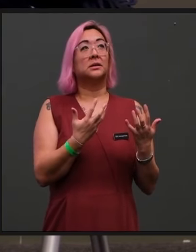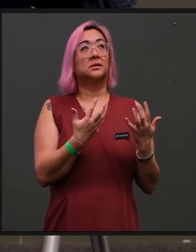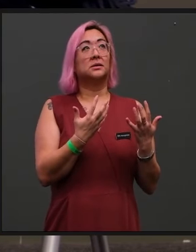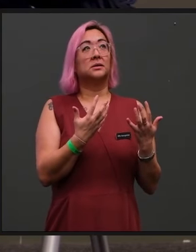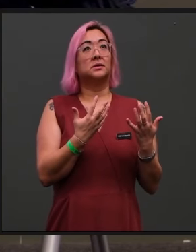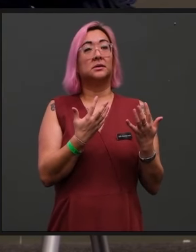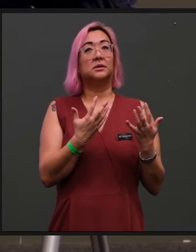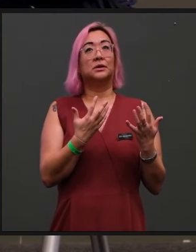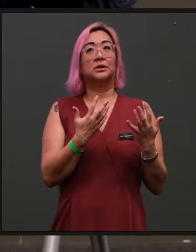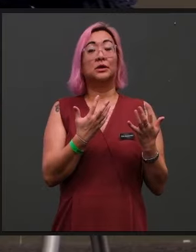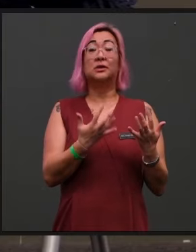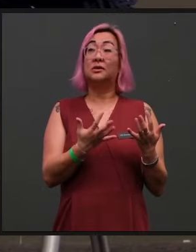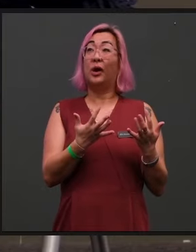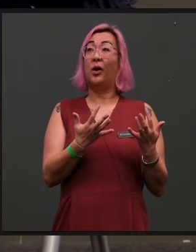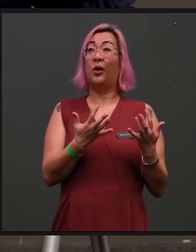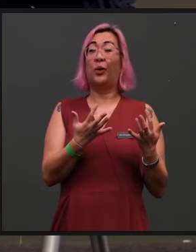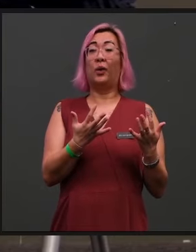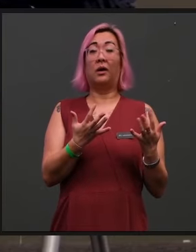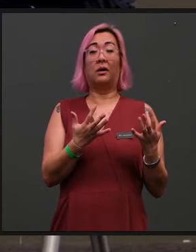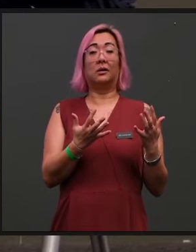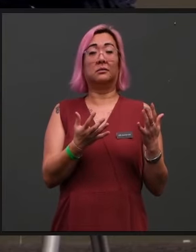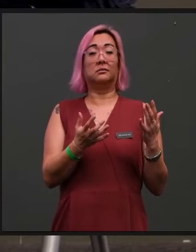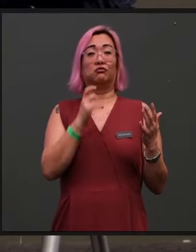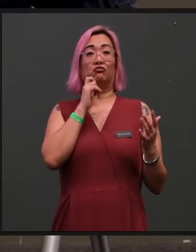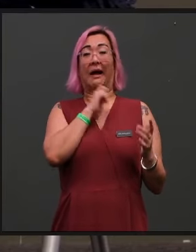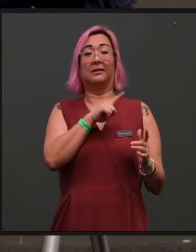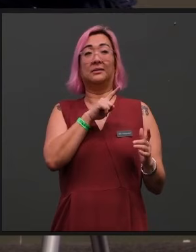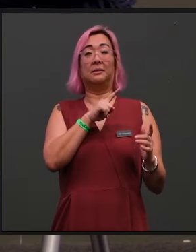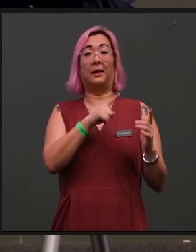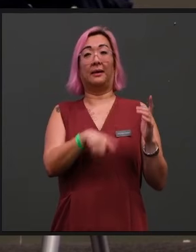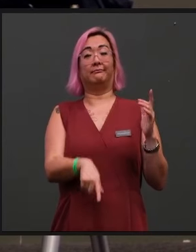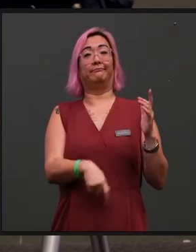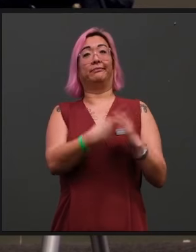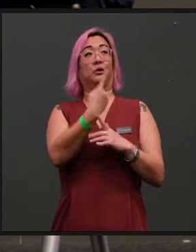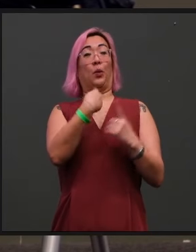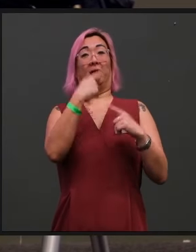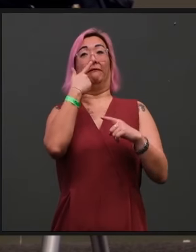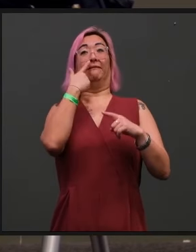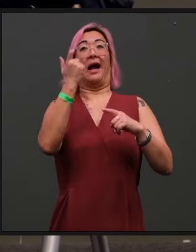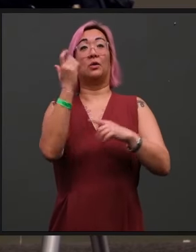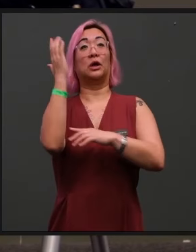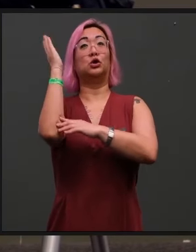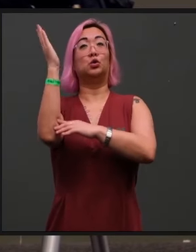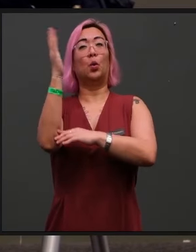I just sort of randomly came upon it, a tool called PowerQuest.